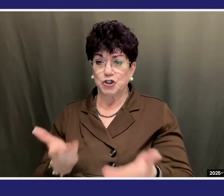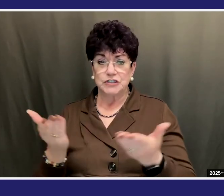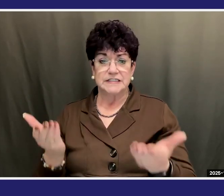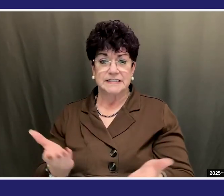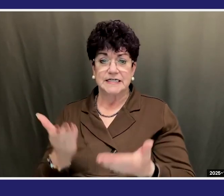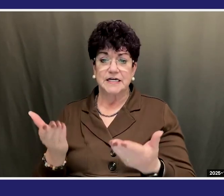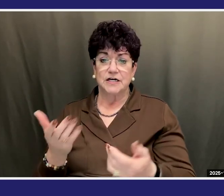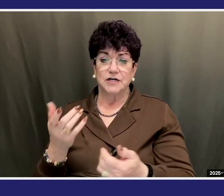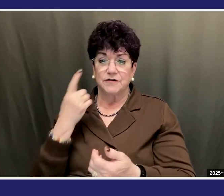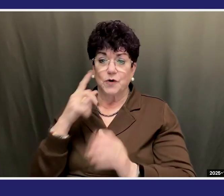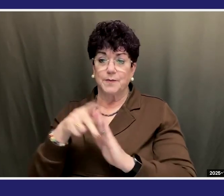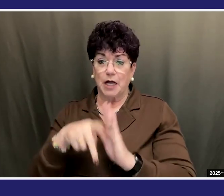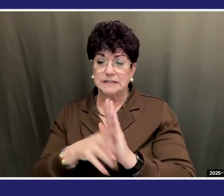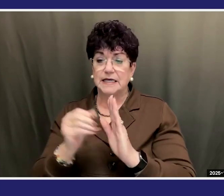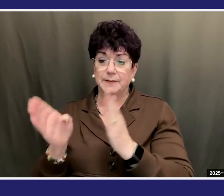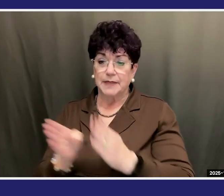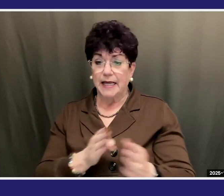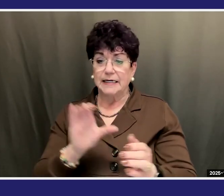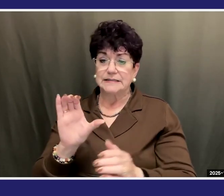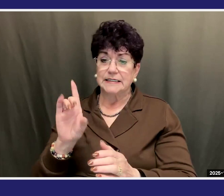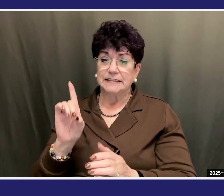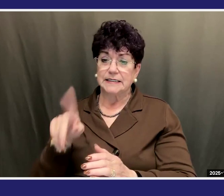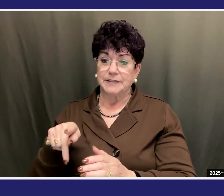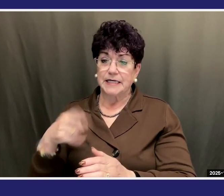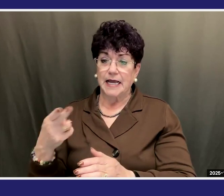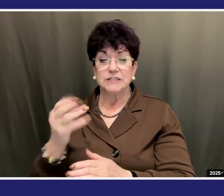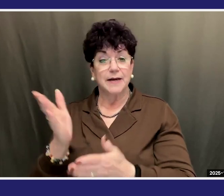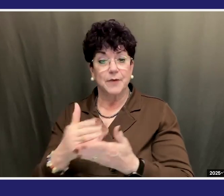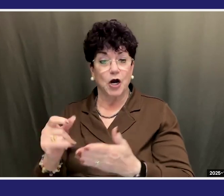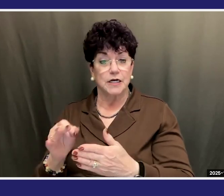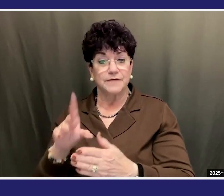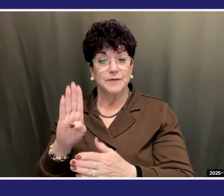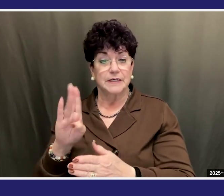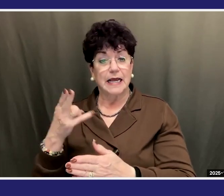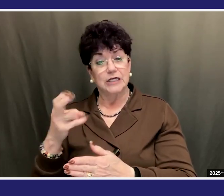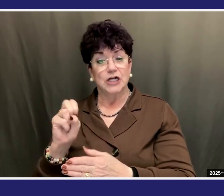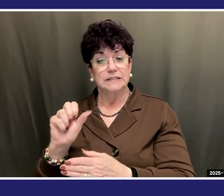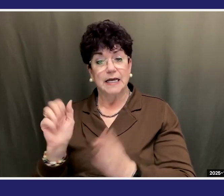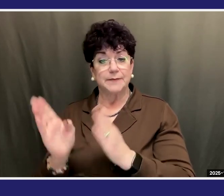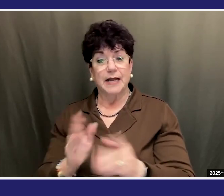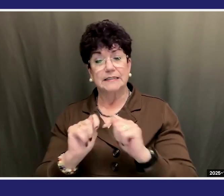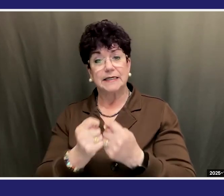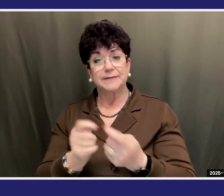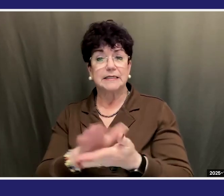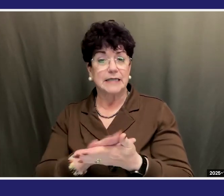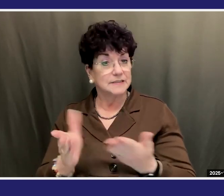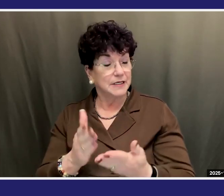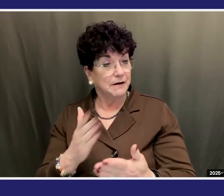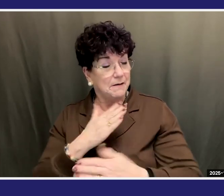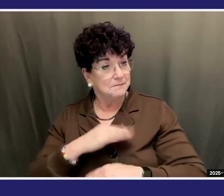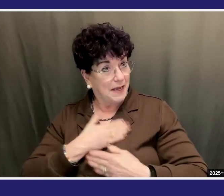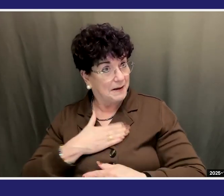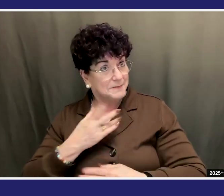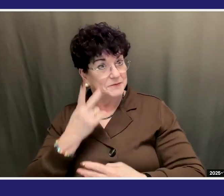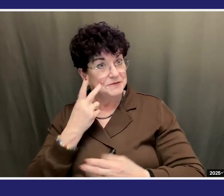at CDPH and part of the BHSA planning team. So it's very nice to be here. Really pleased with the turnout. I'm going to